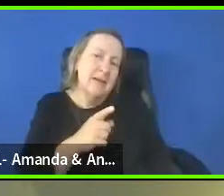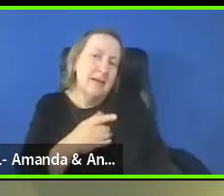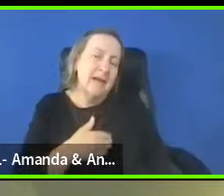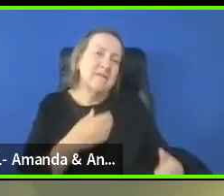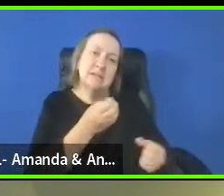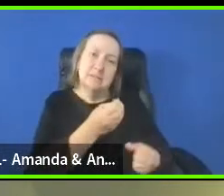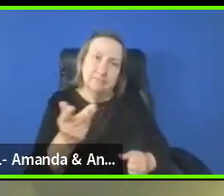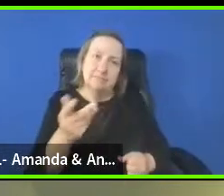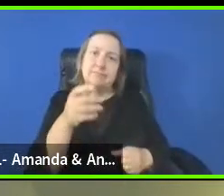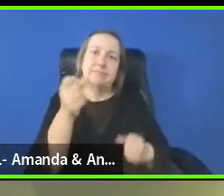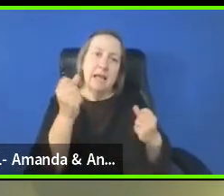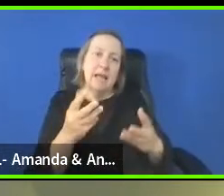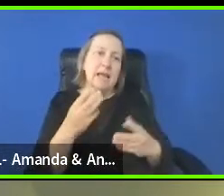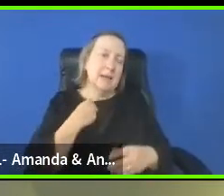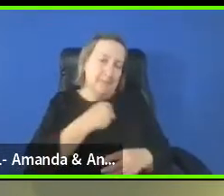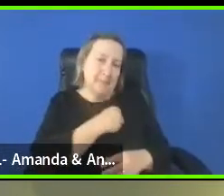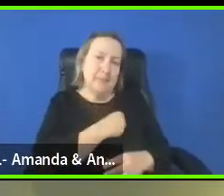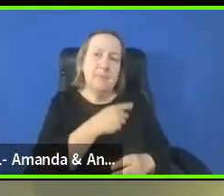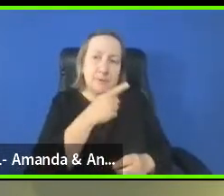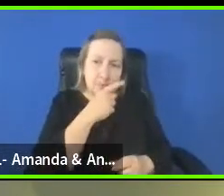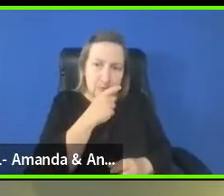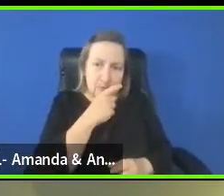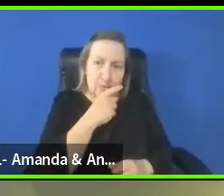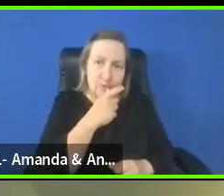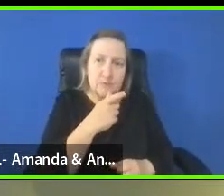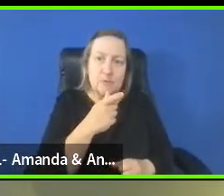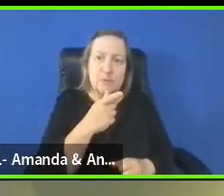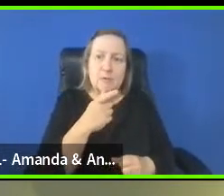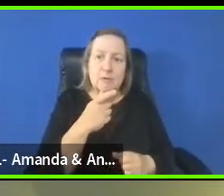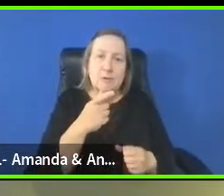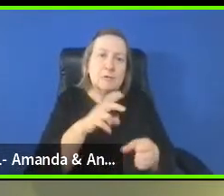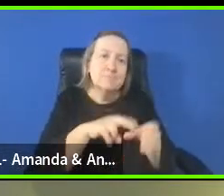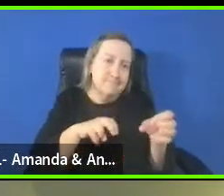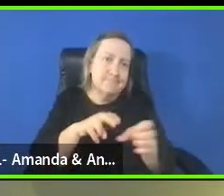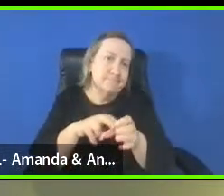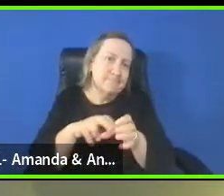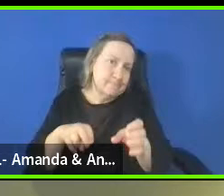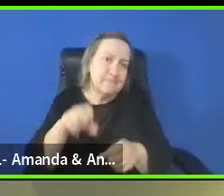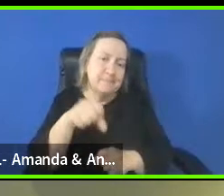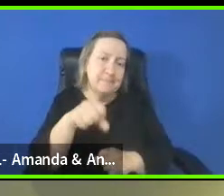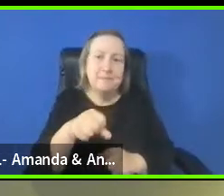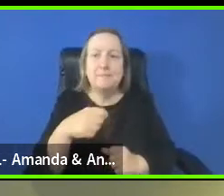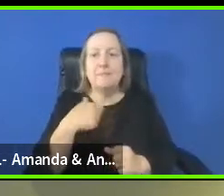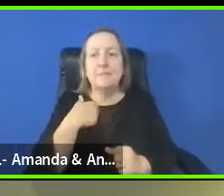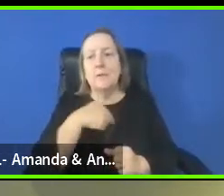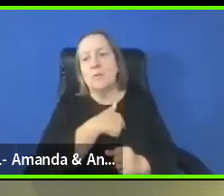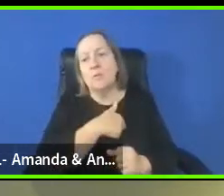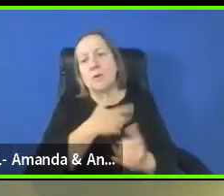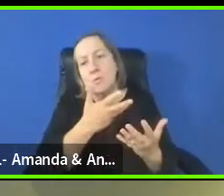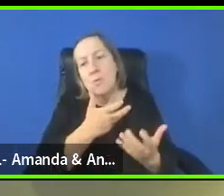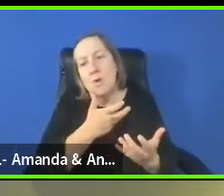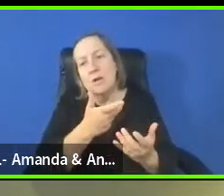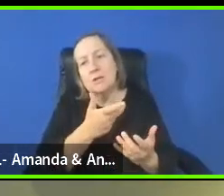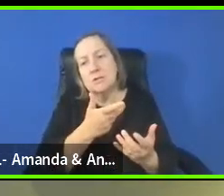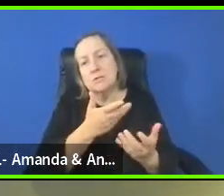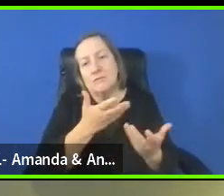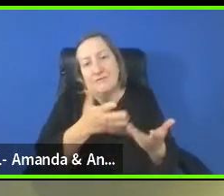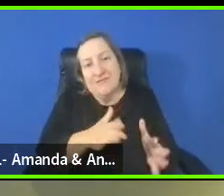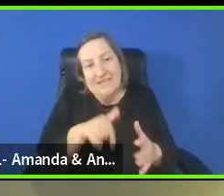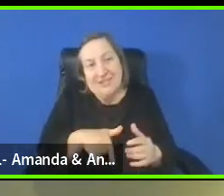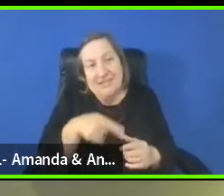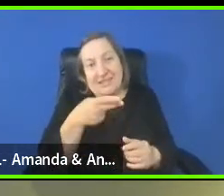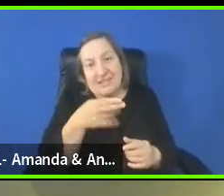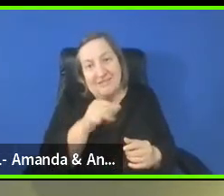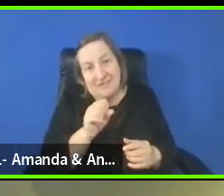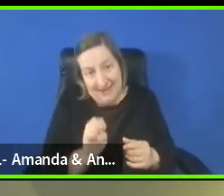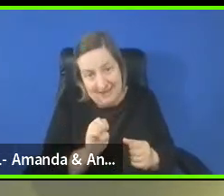a few members that we have lost. And so we are wanting to get through this phase